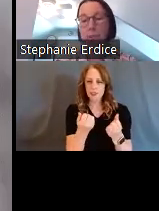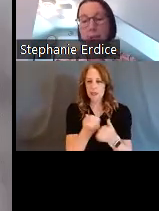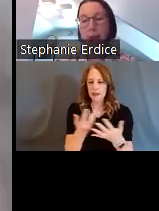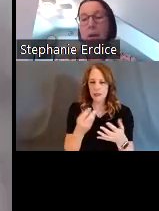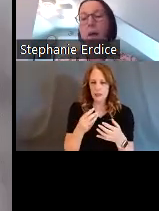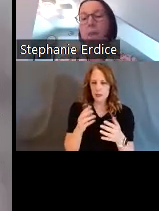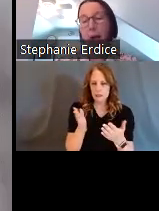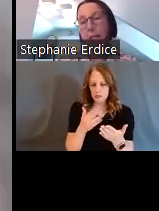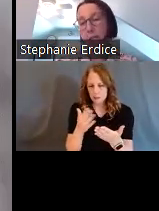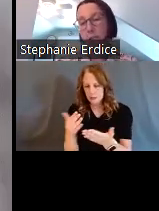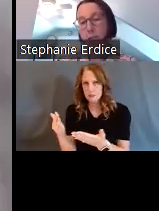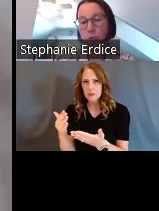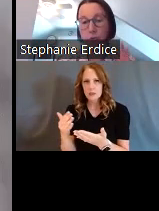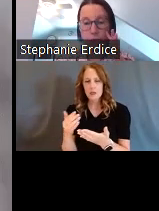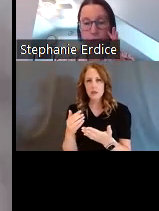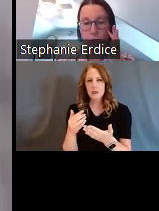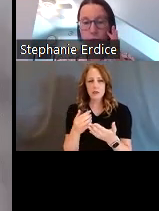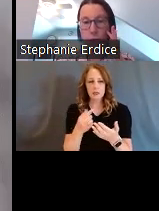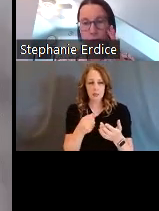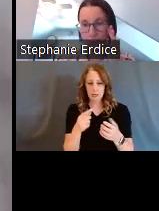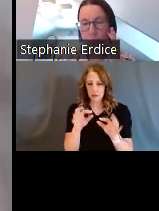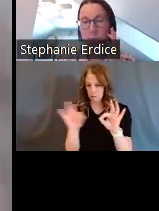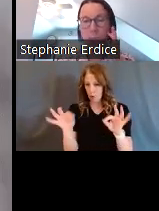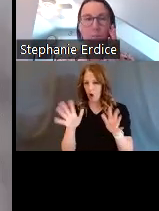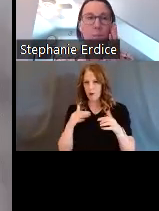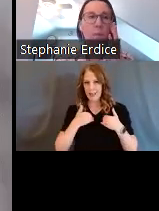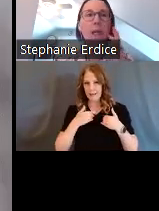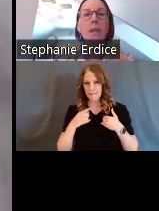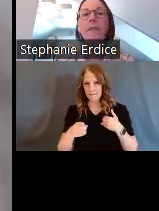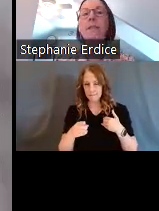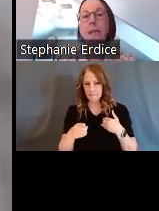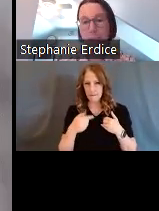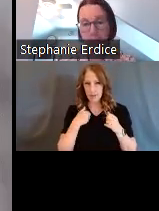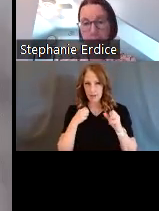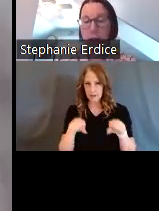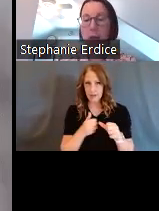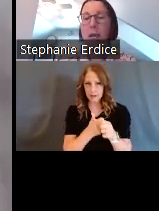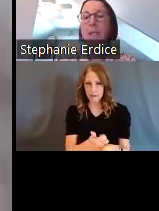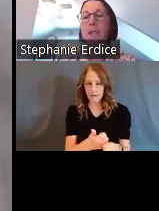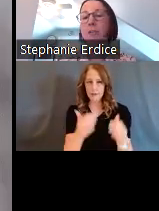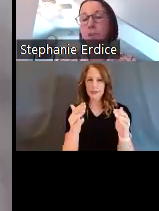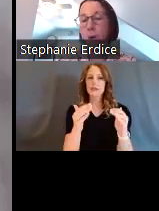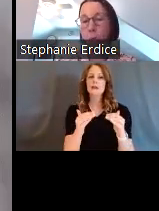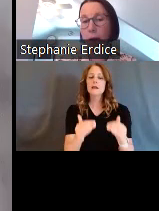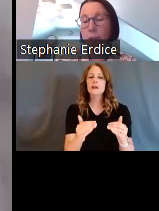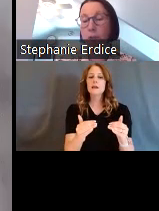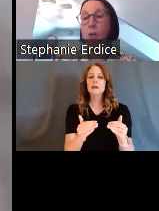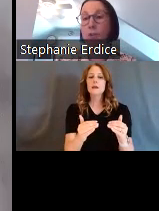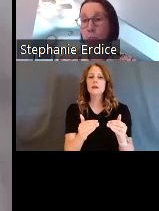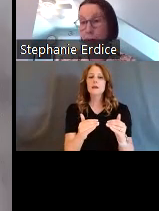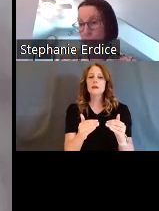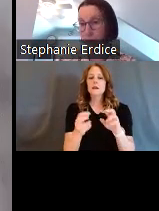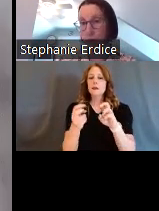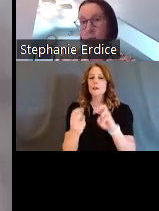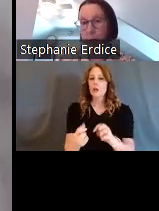that has been said that I need to do here? The next thing is to consult with